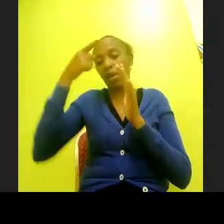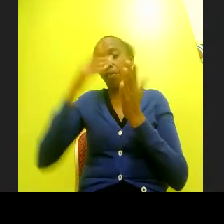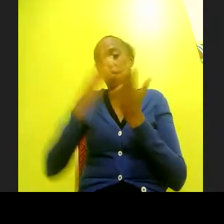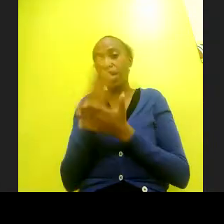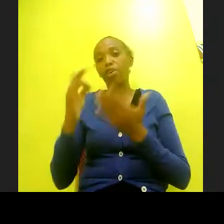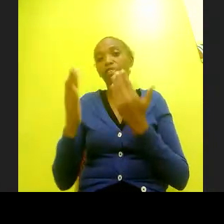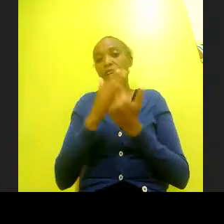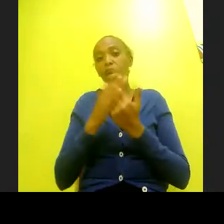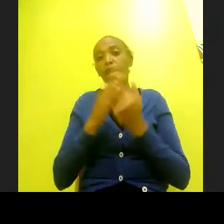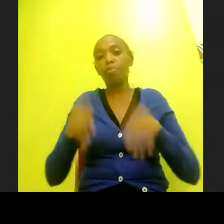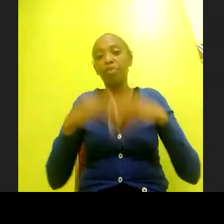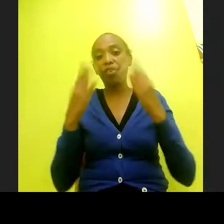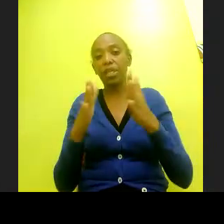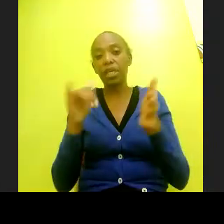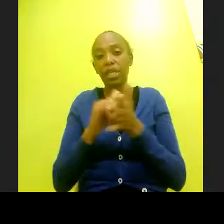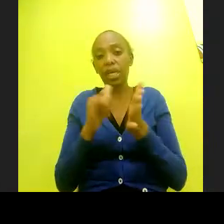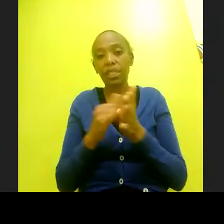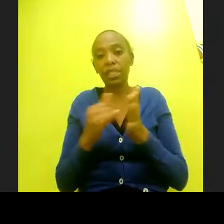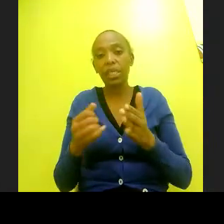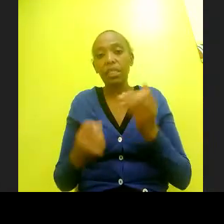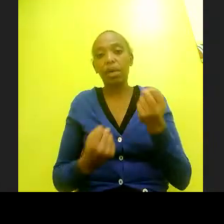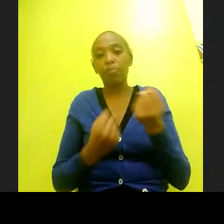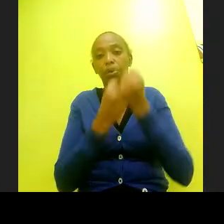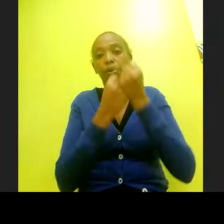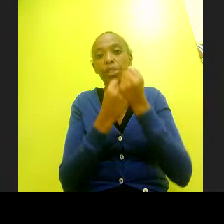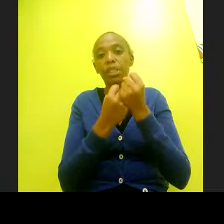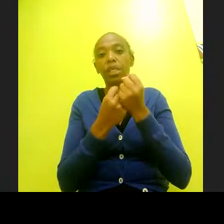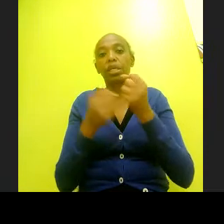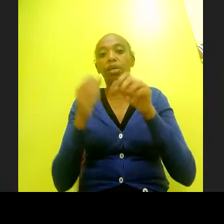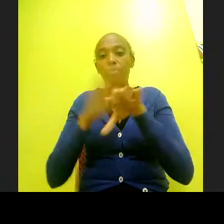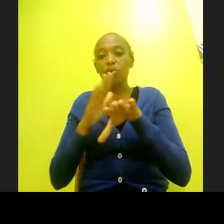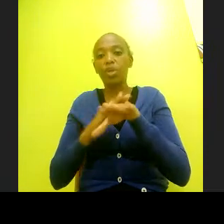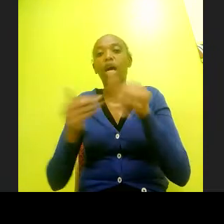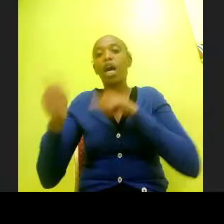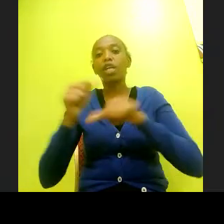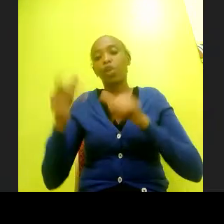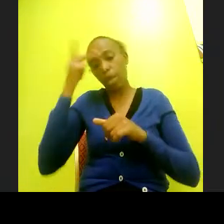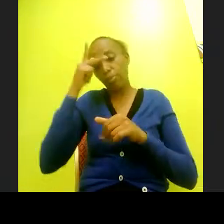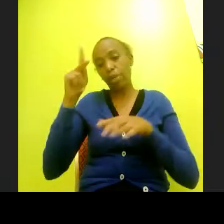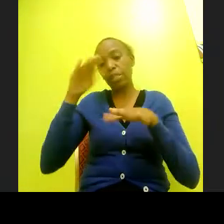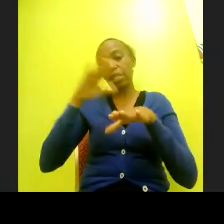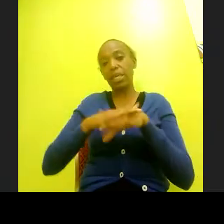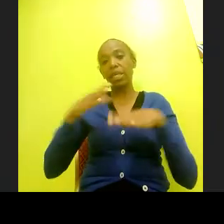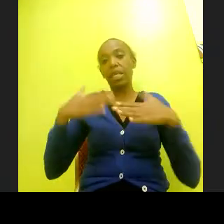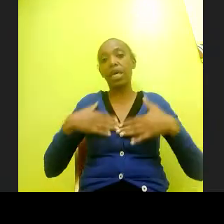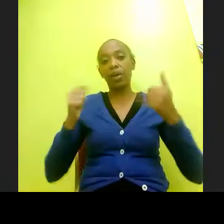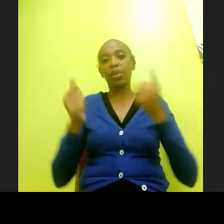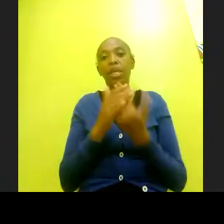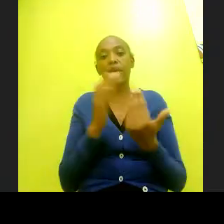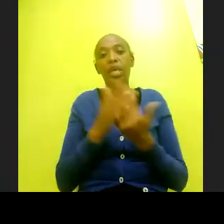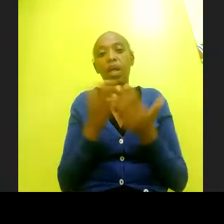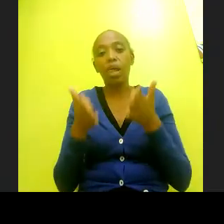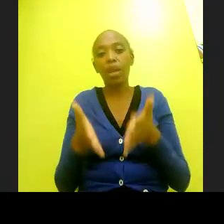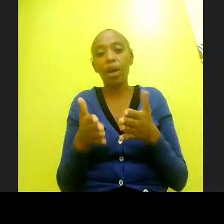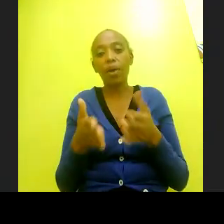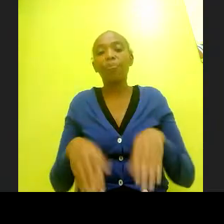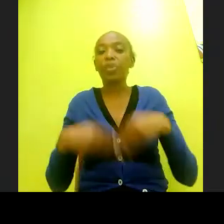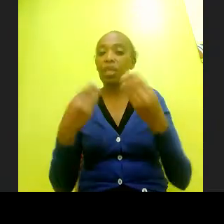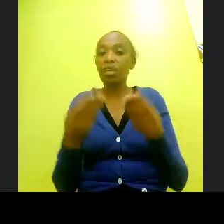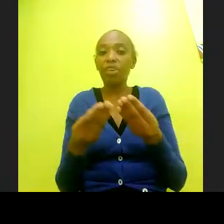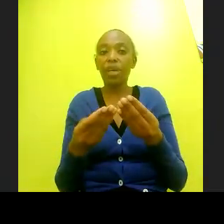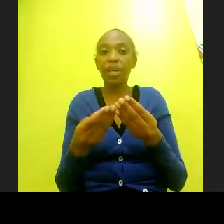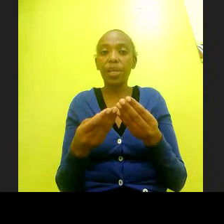recipients and that support a comprehensive action and policies in care. So given the